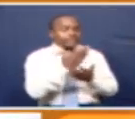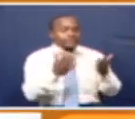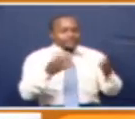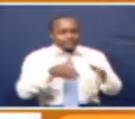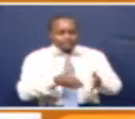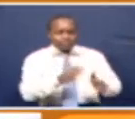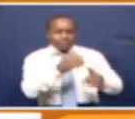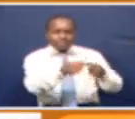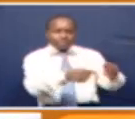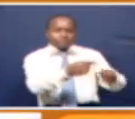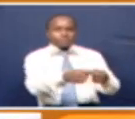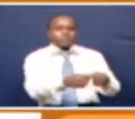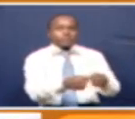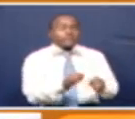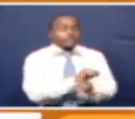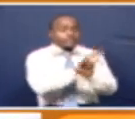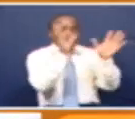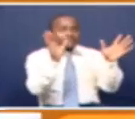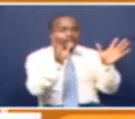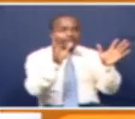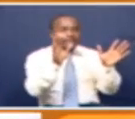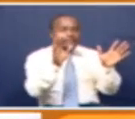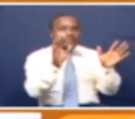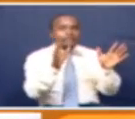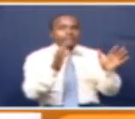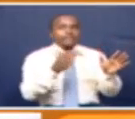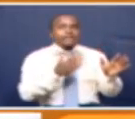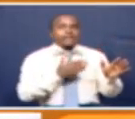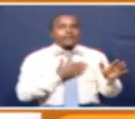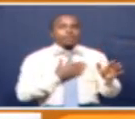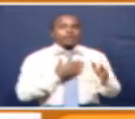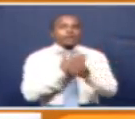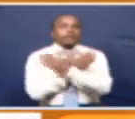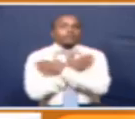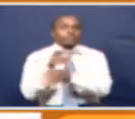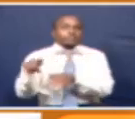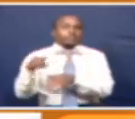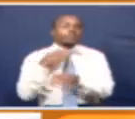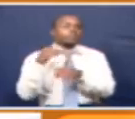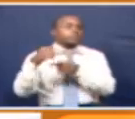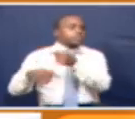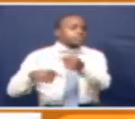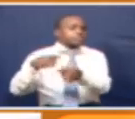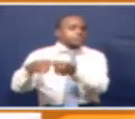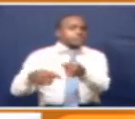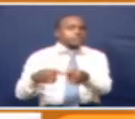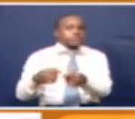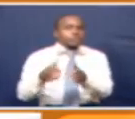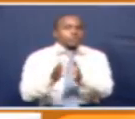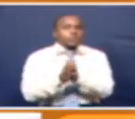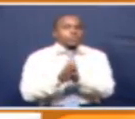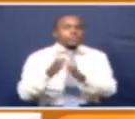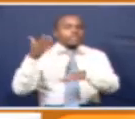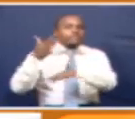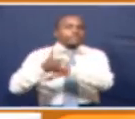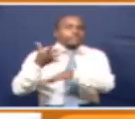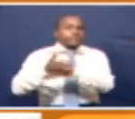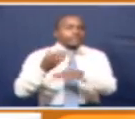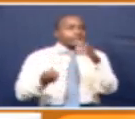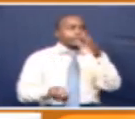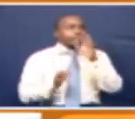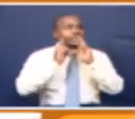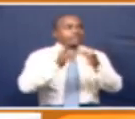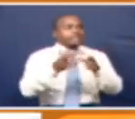moving, it is clear and evident that our colleagues want to continue with an illegitimate outcome